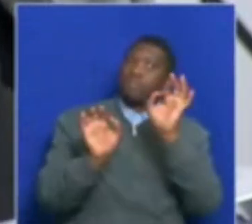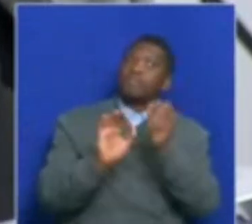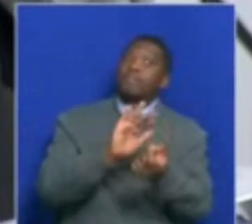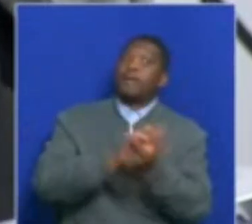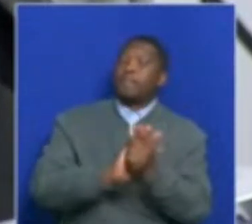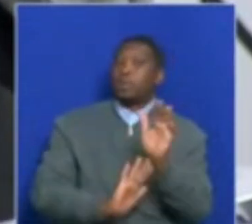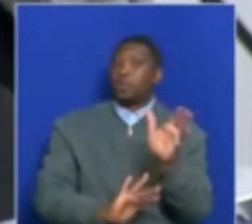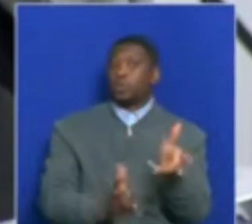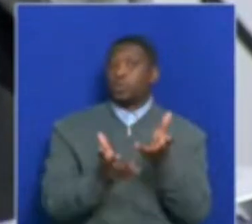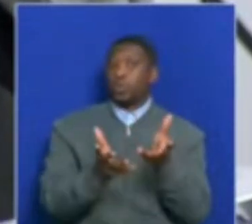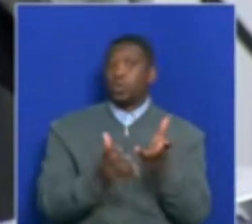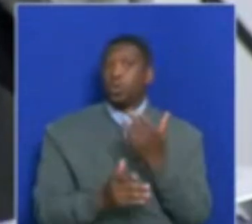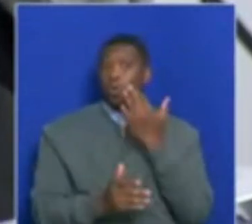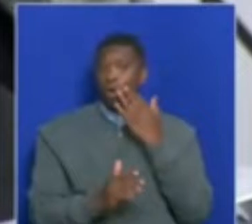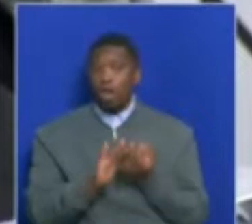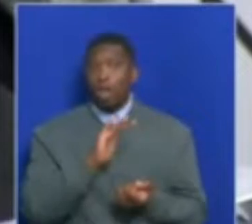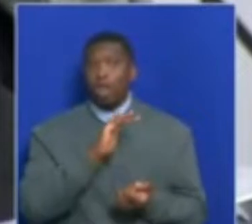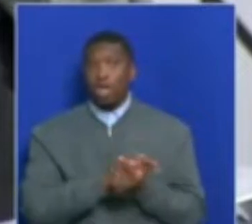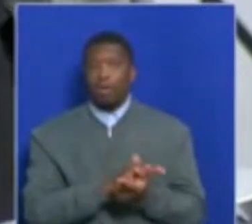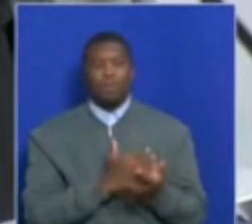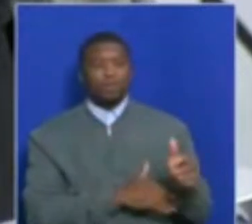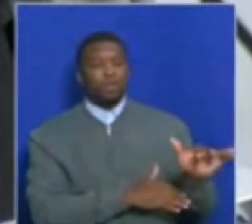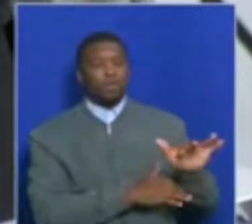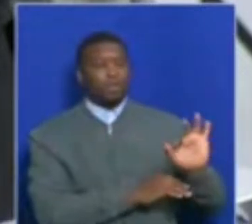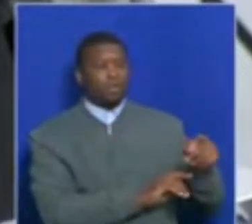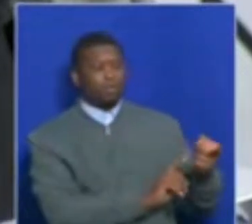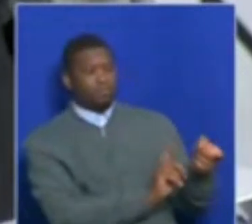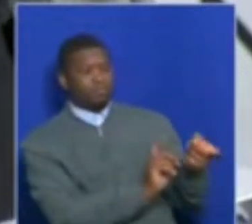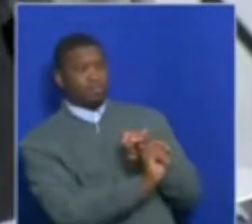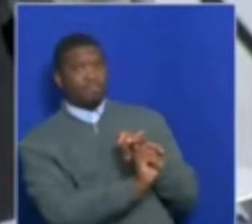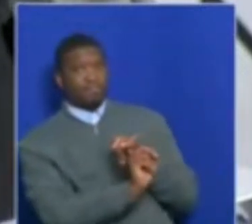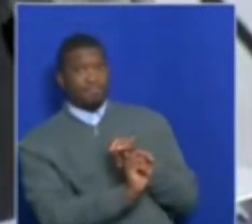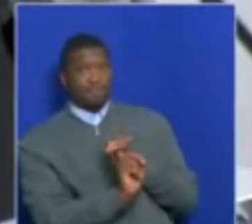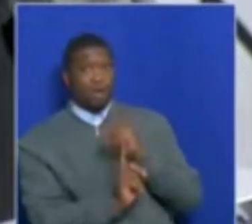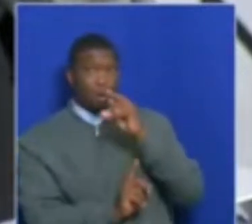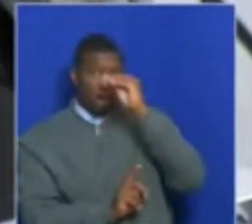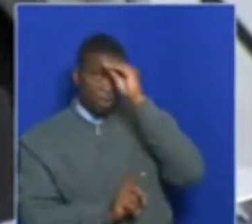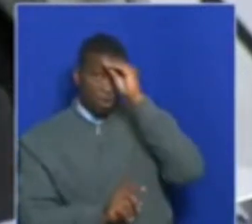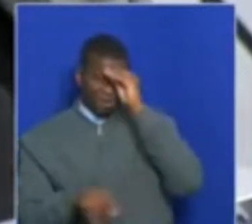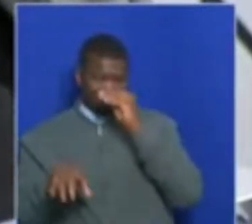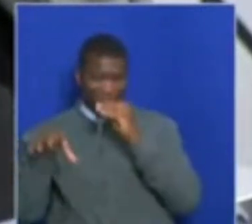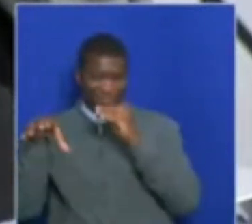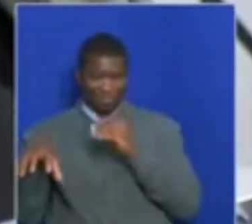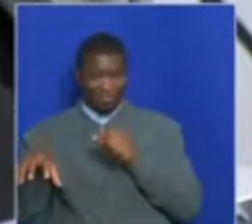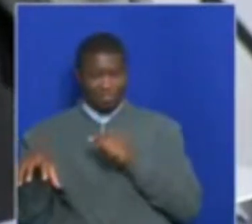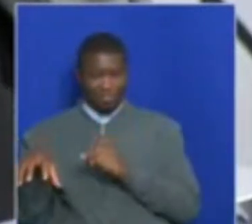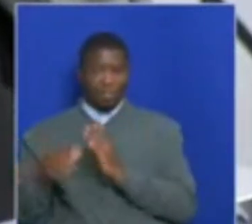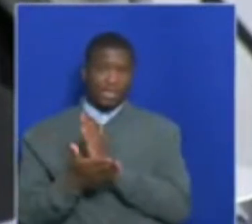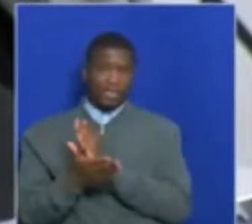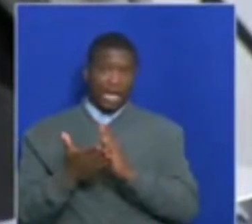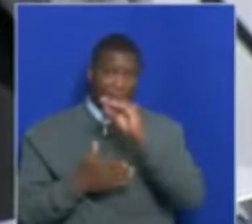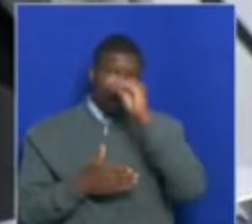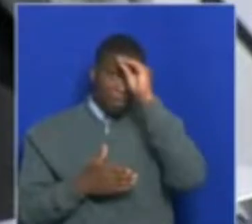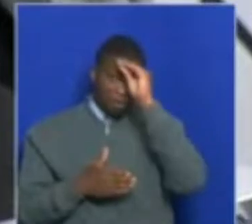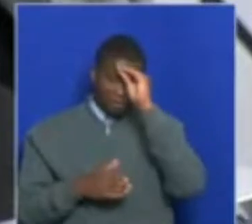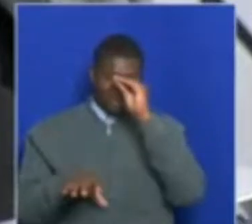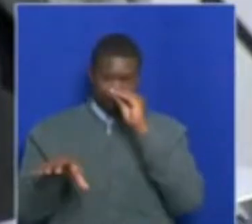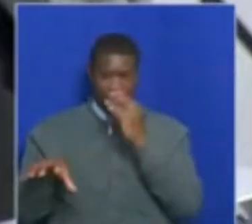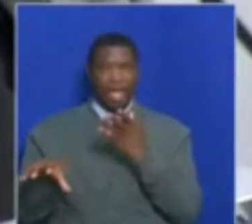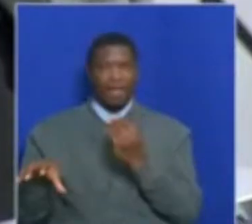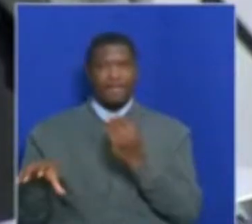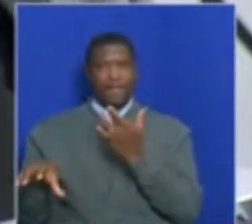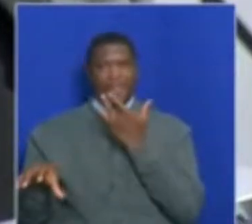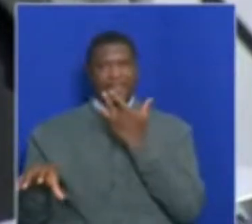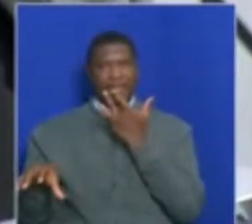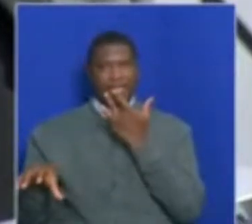accident in a station area, certain policemen have their preference on who to call, which tow truck to